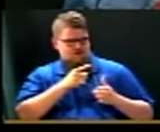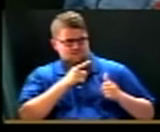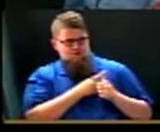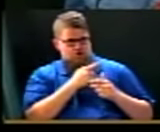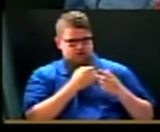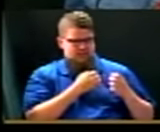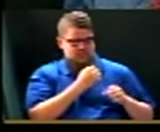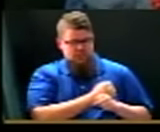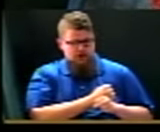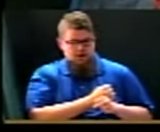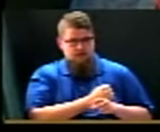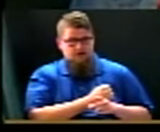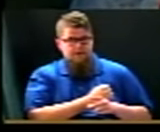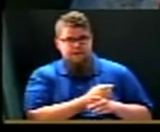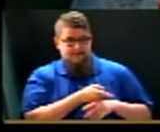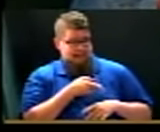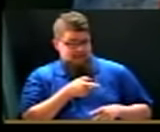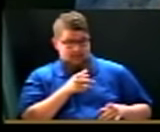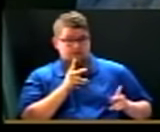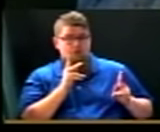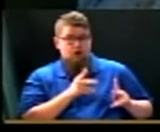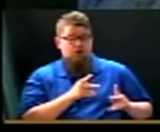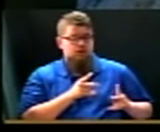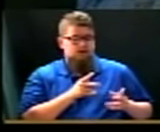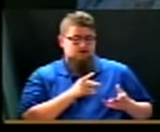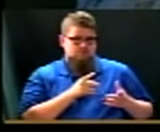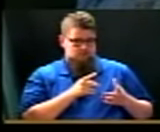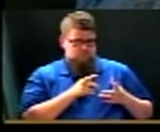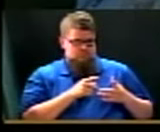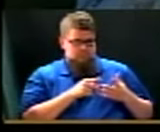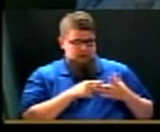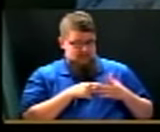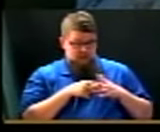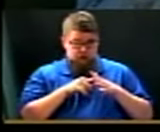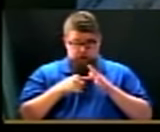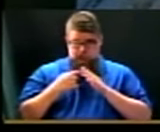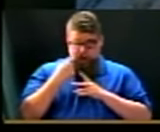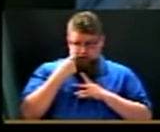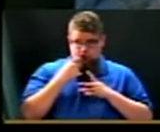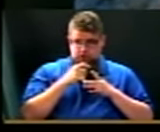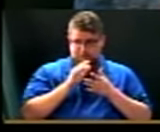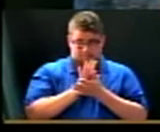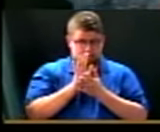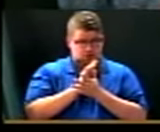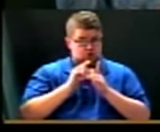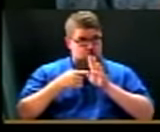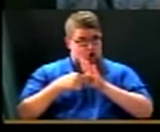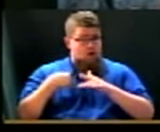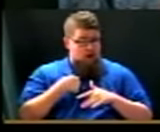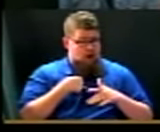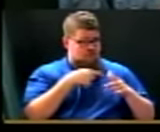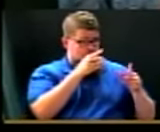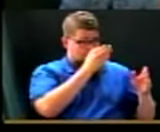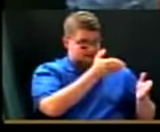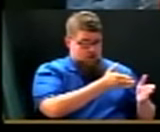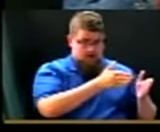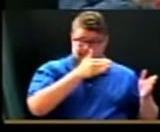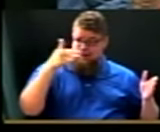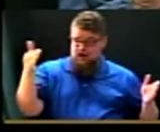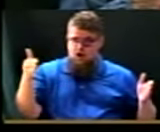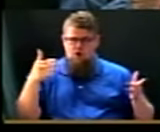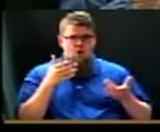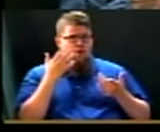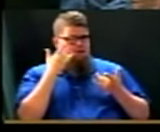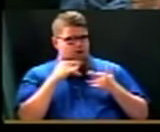year. I mean, if this student's advanced to the paper you just showed us and you're trying to show growth, why would